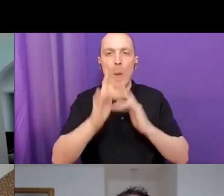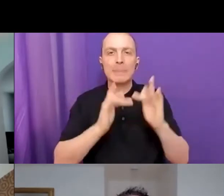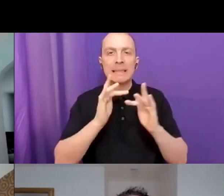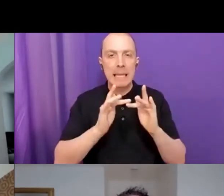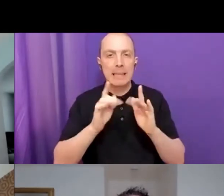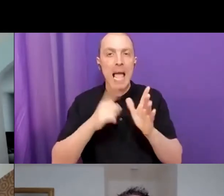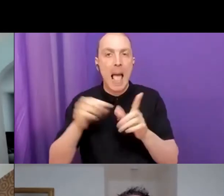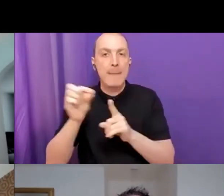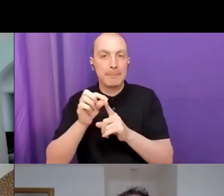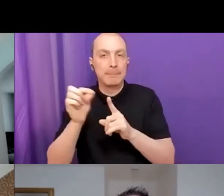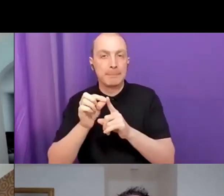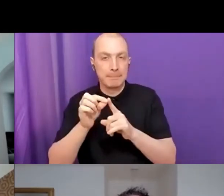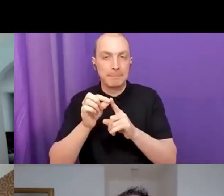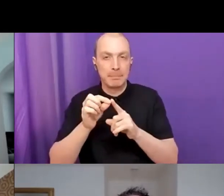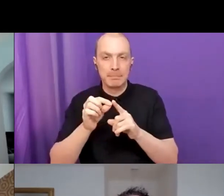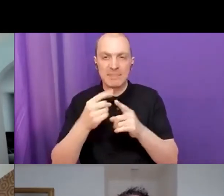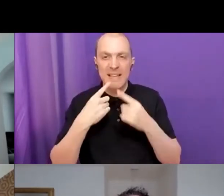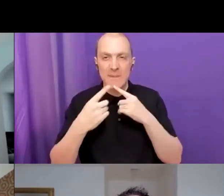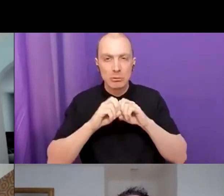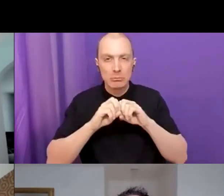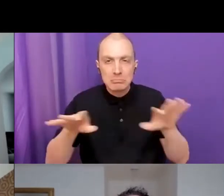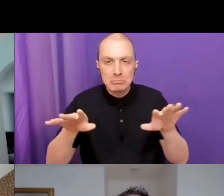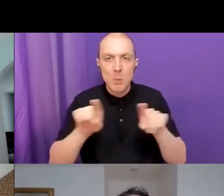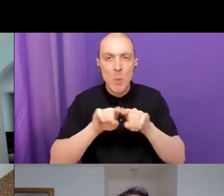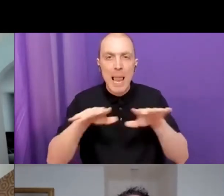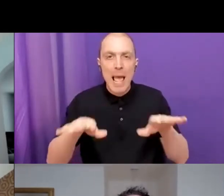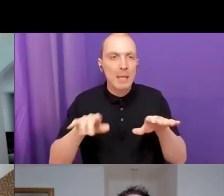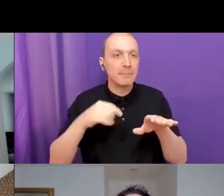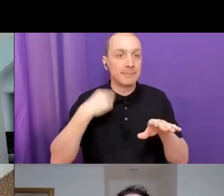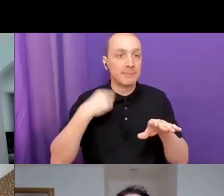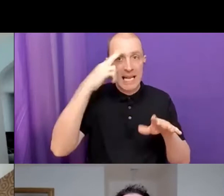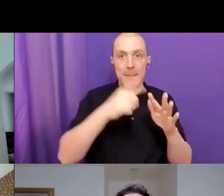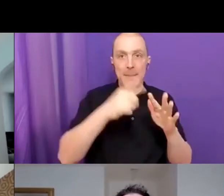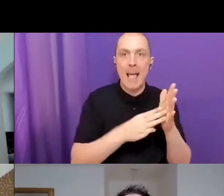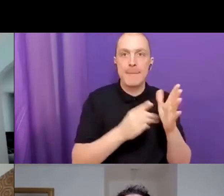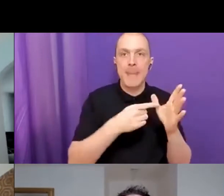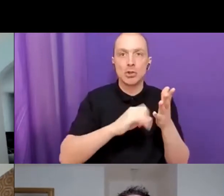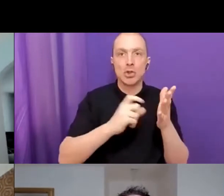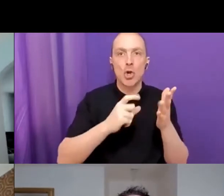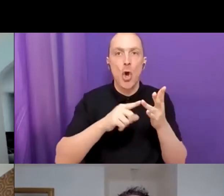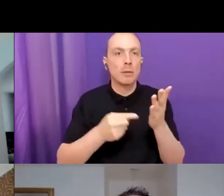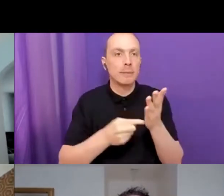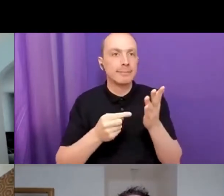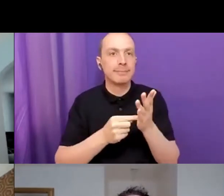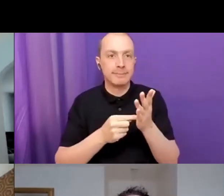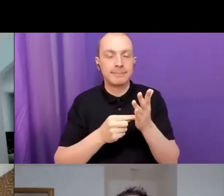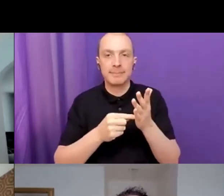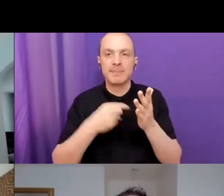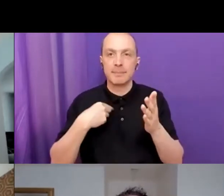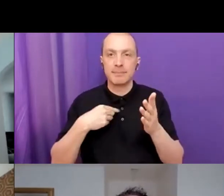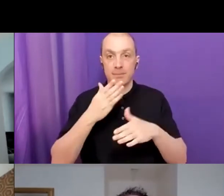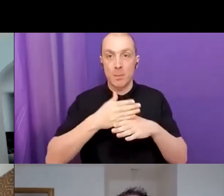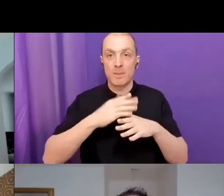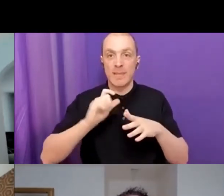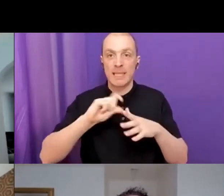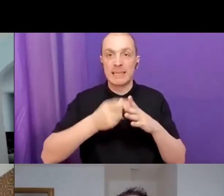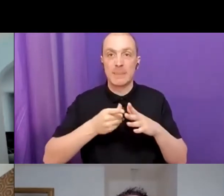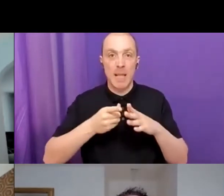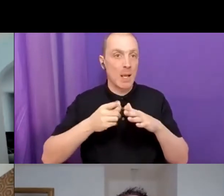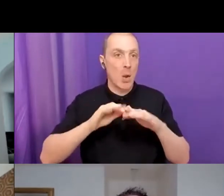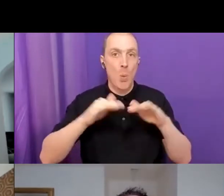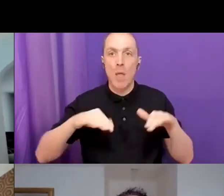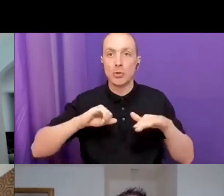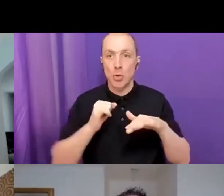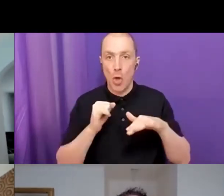Scott. I am the Operations Manager at Disability Equality Scotland, and I'm joined today by my